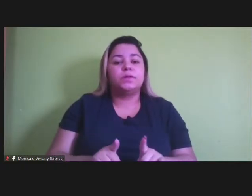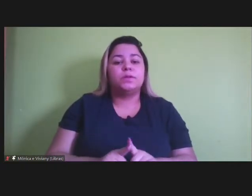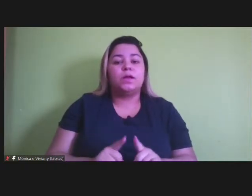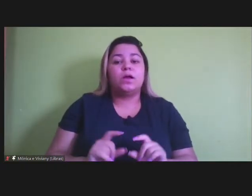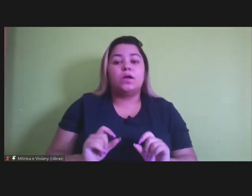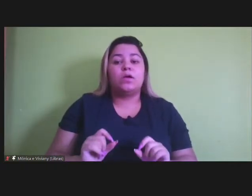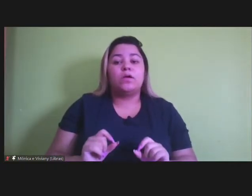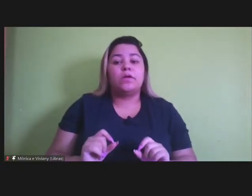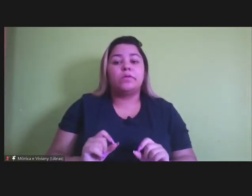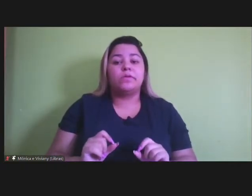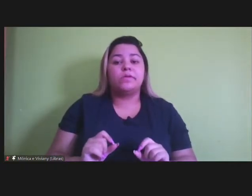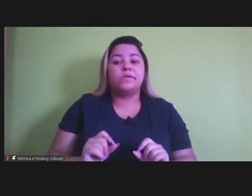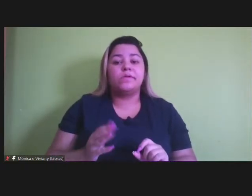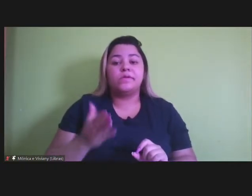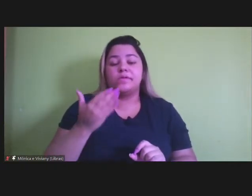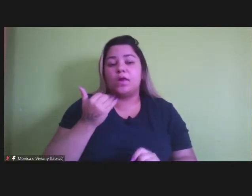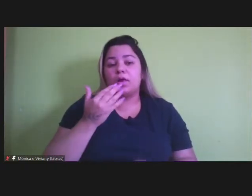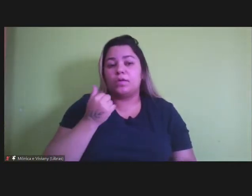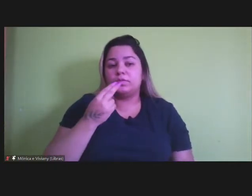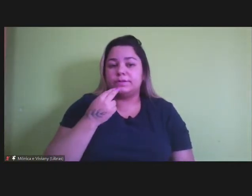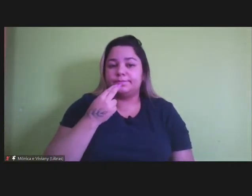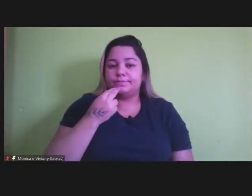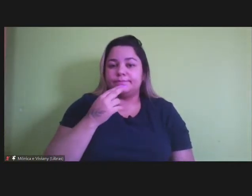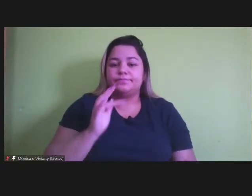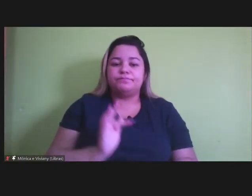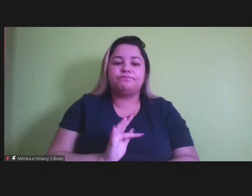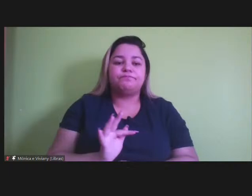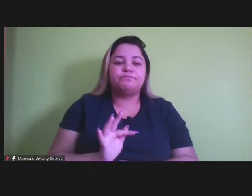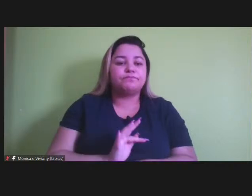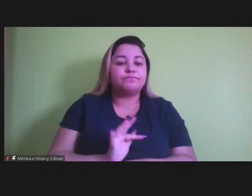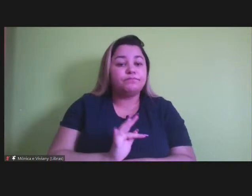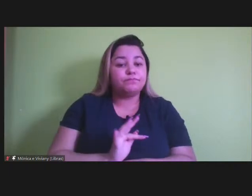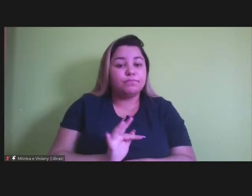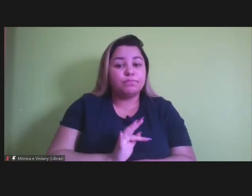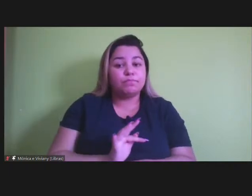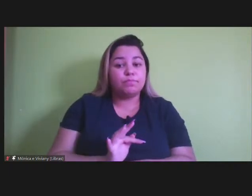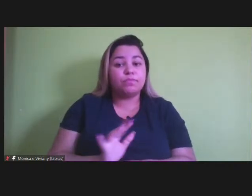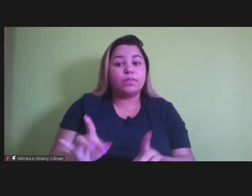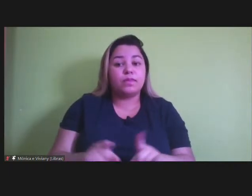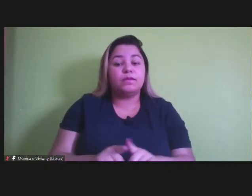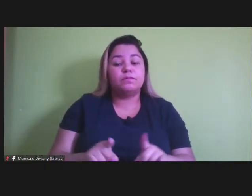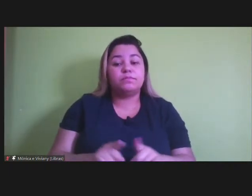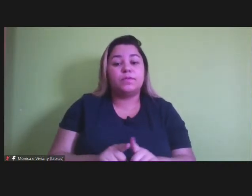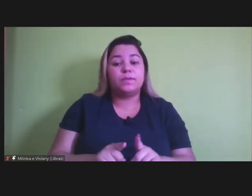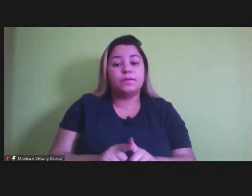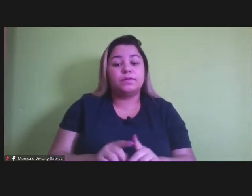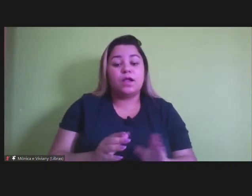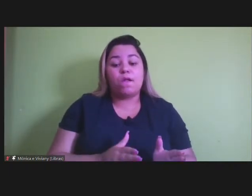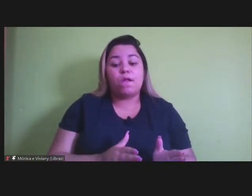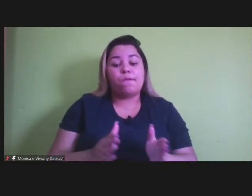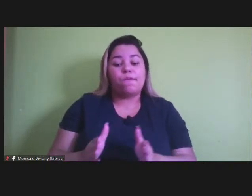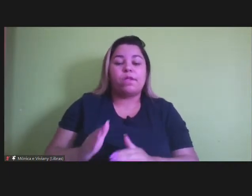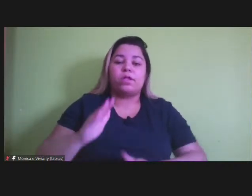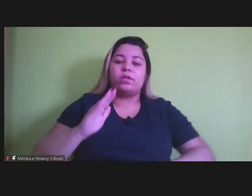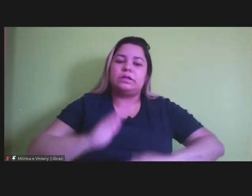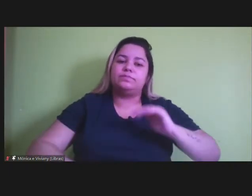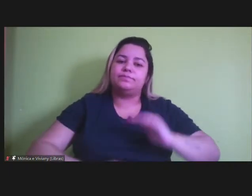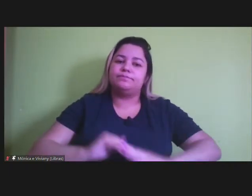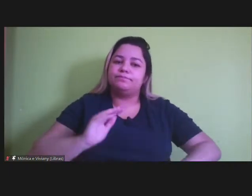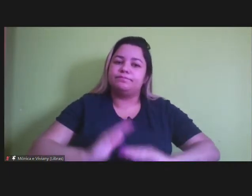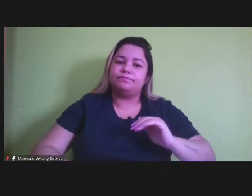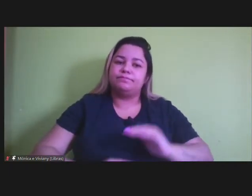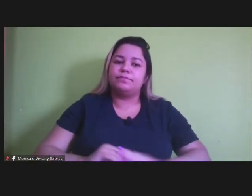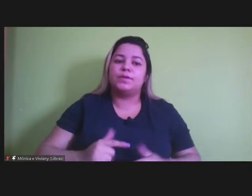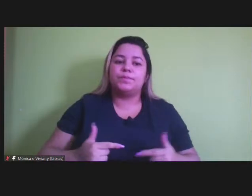to incorporate the issues of food and nutrition in the education from the many categories,